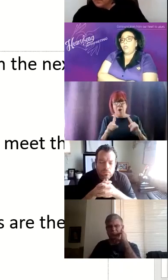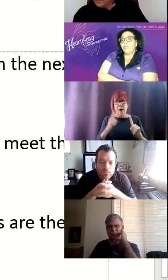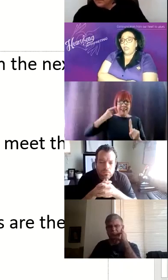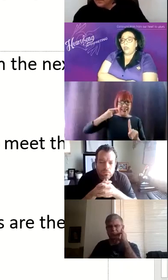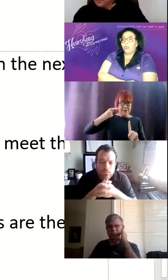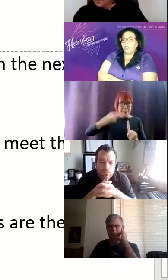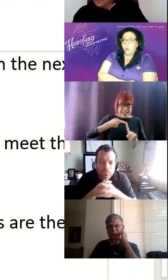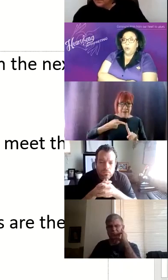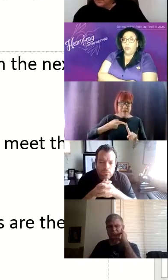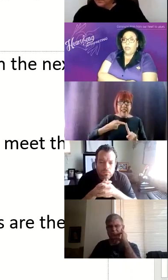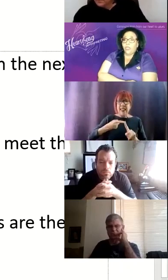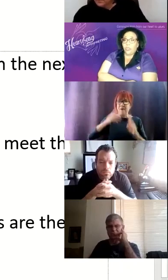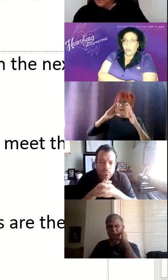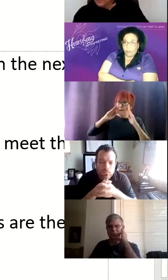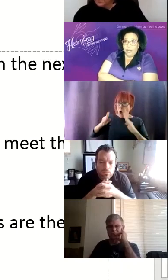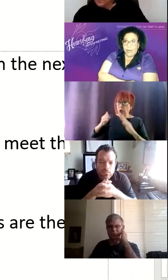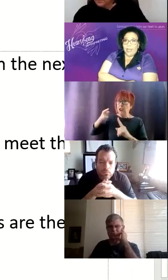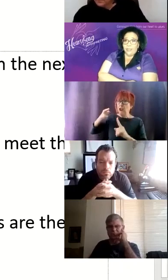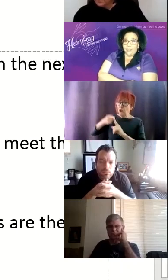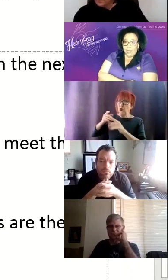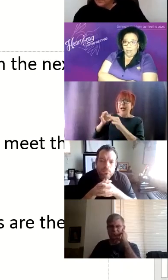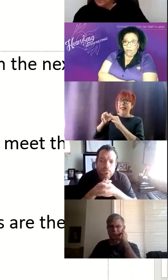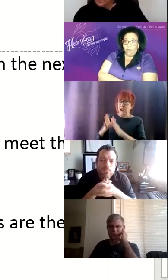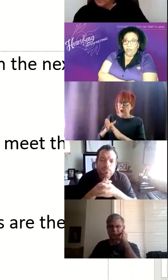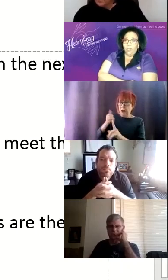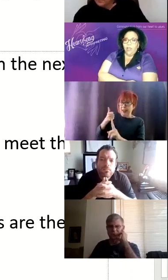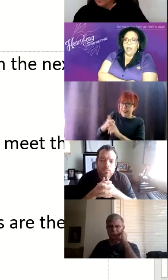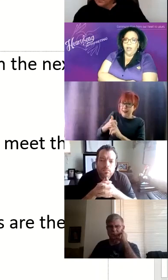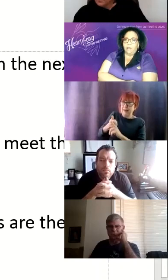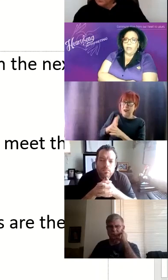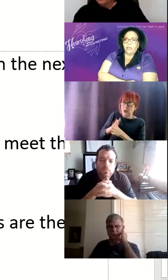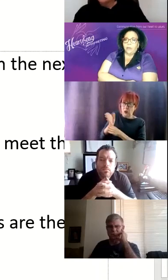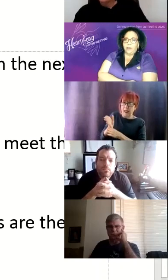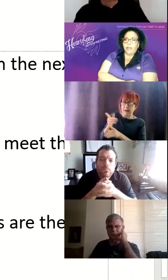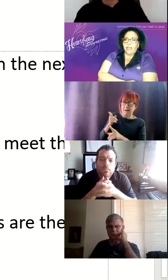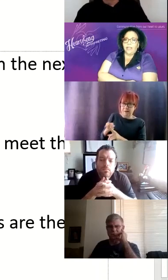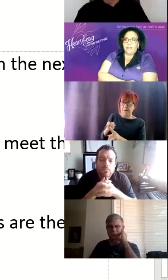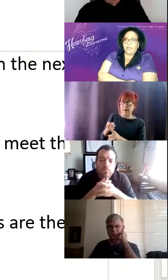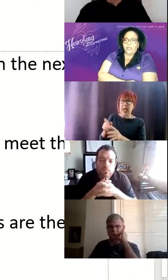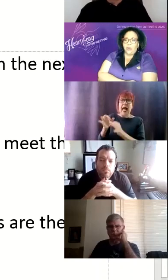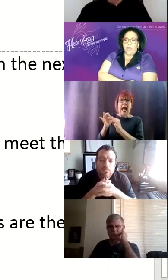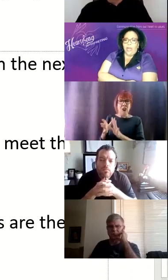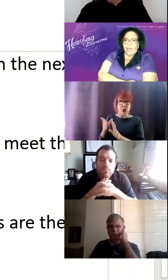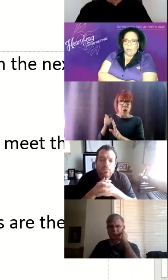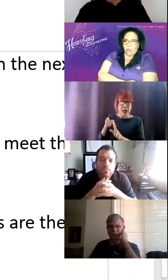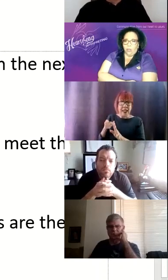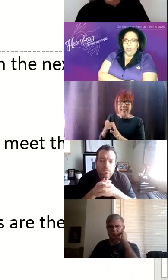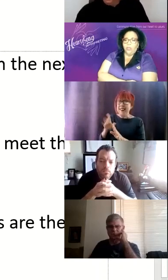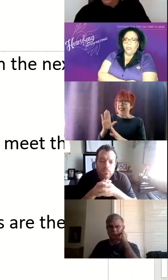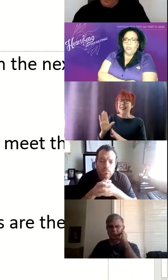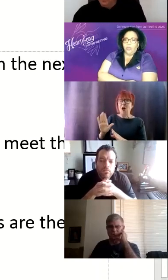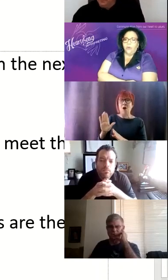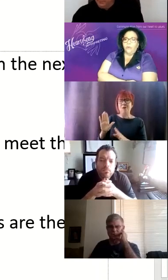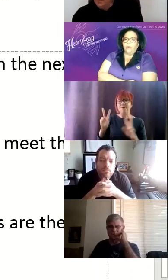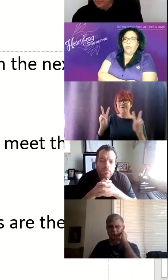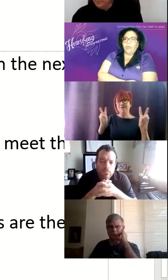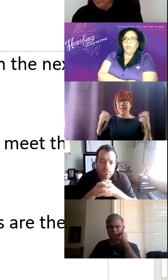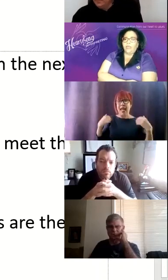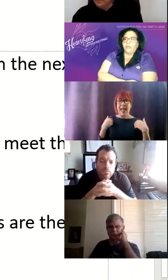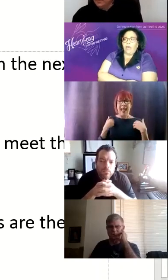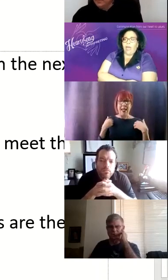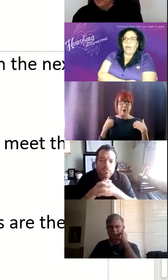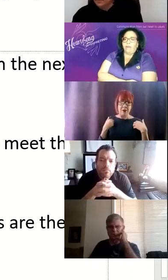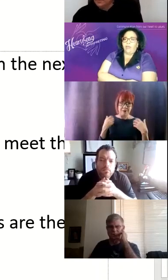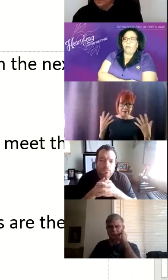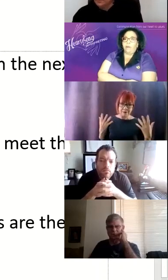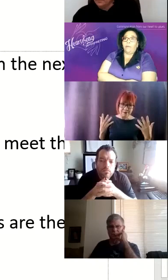specifically geared toward interpreting itself. Interpreting is its own animal. So we need